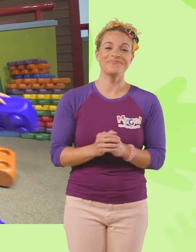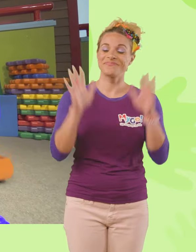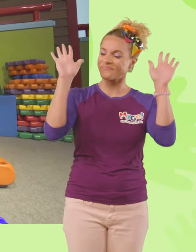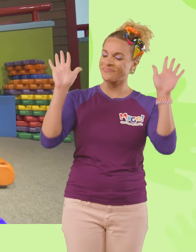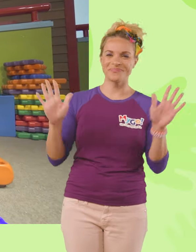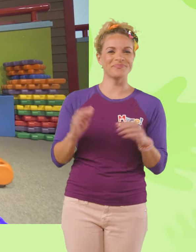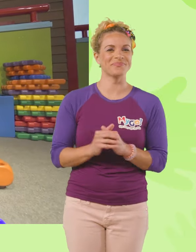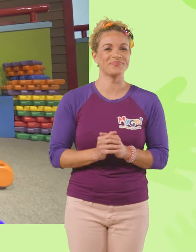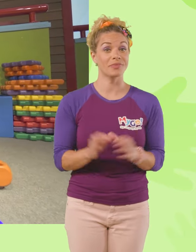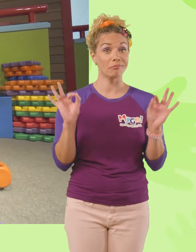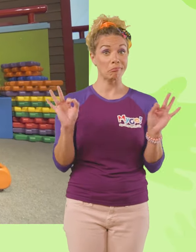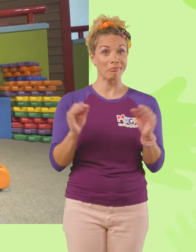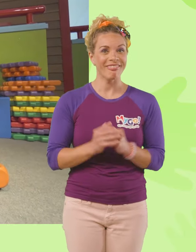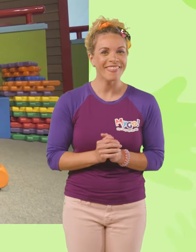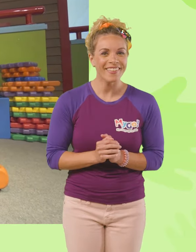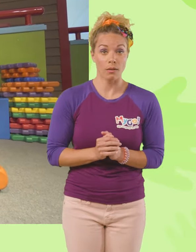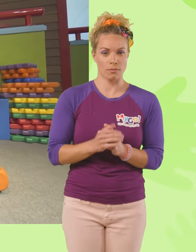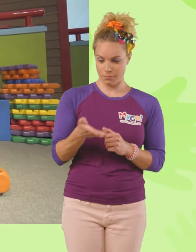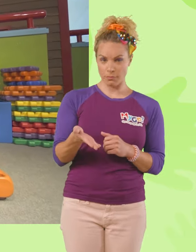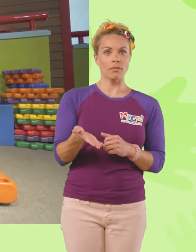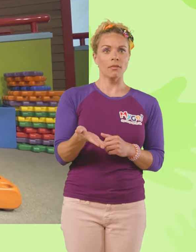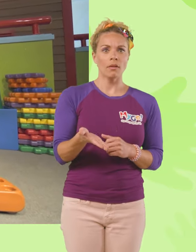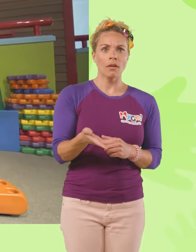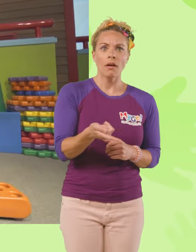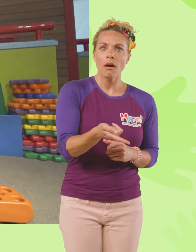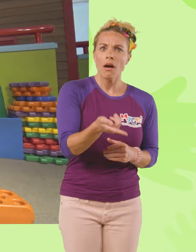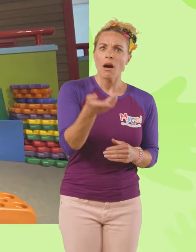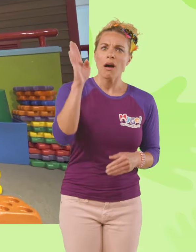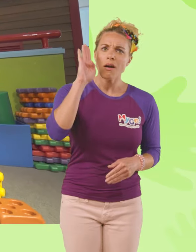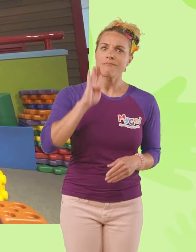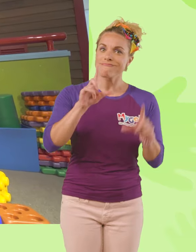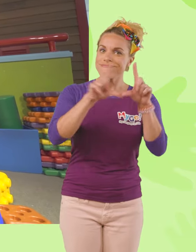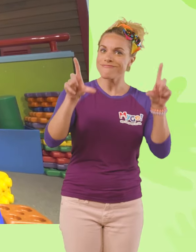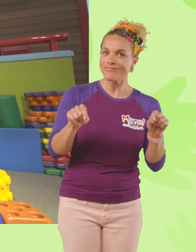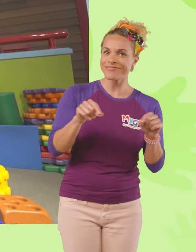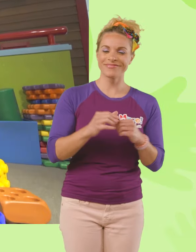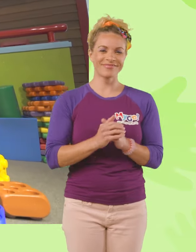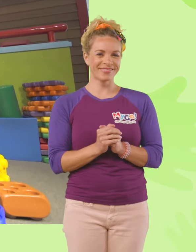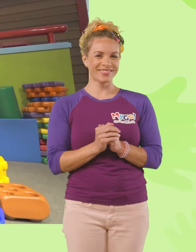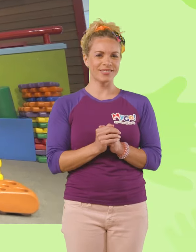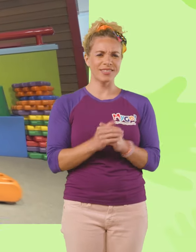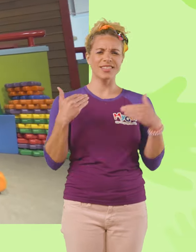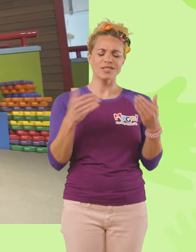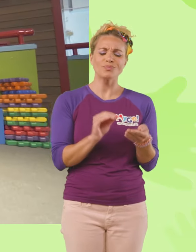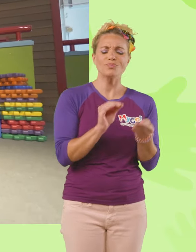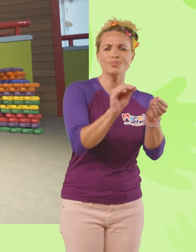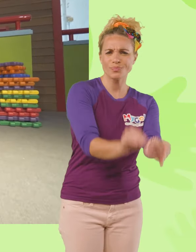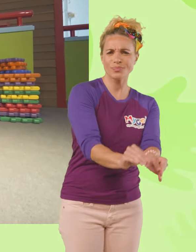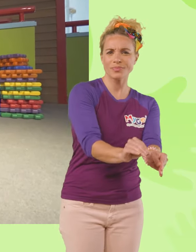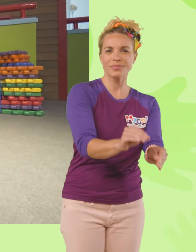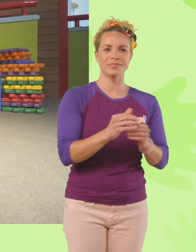Awesome. Perfect. Oh, hey, look. Here's some brown bricks. Let's put them right here.